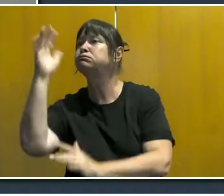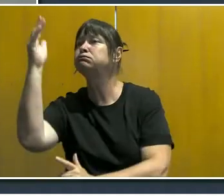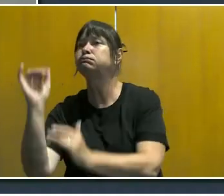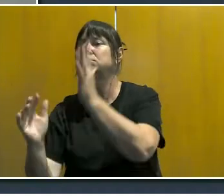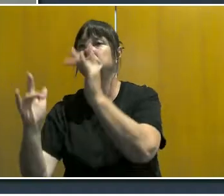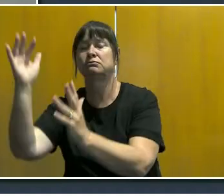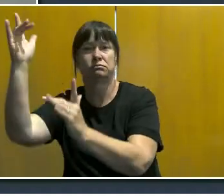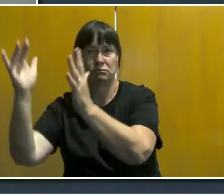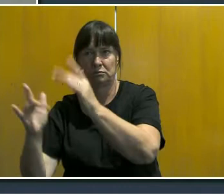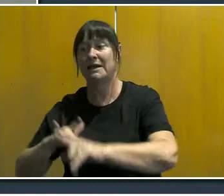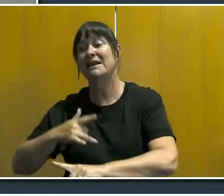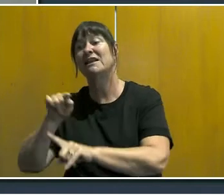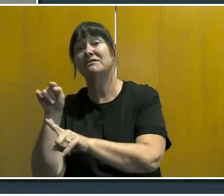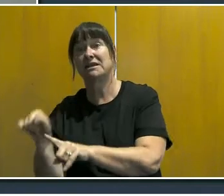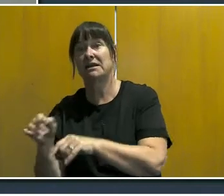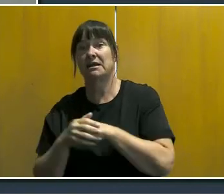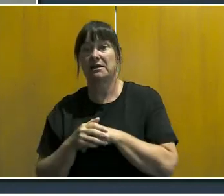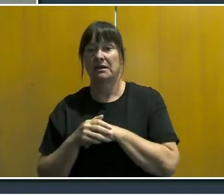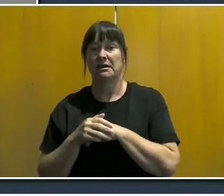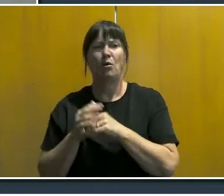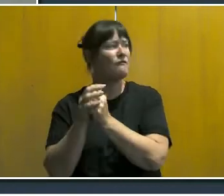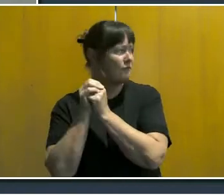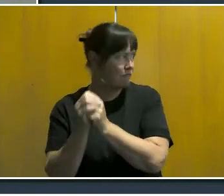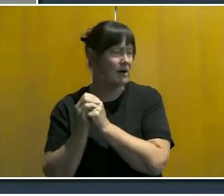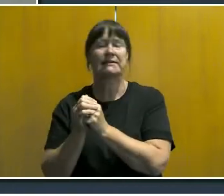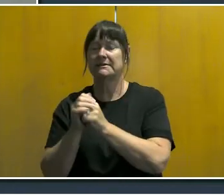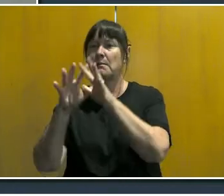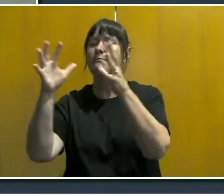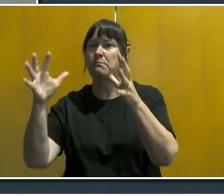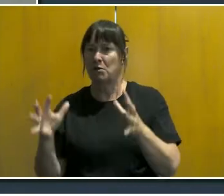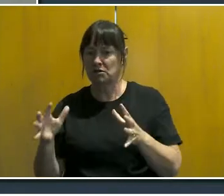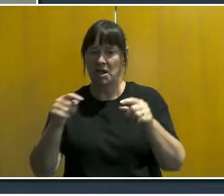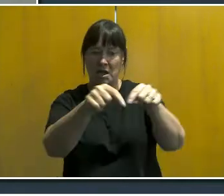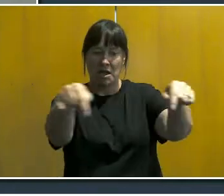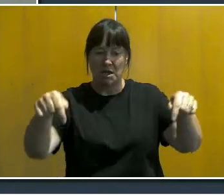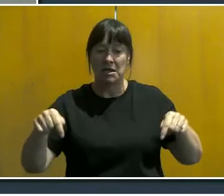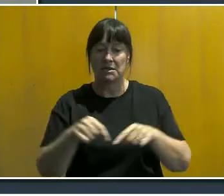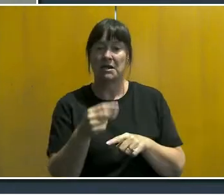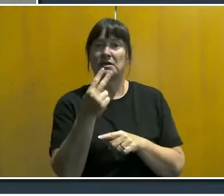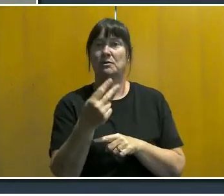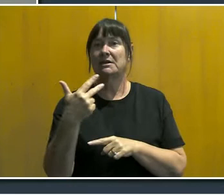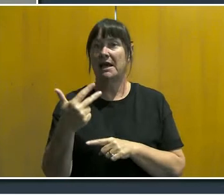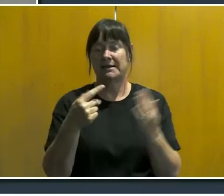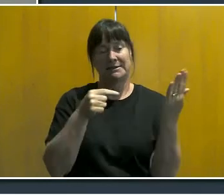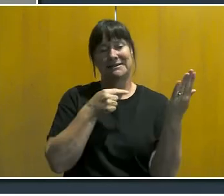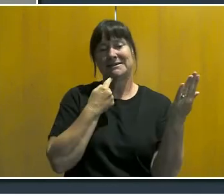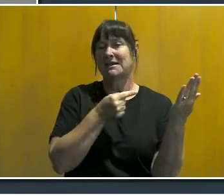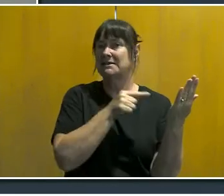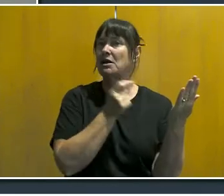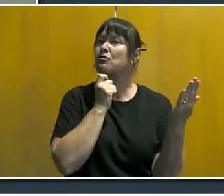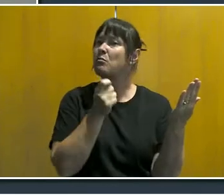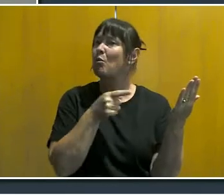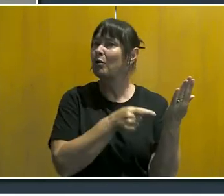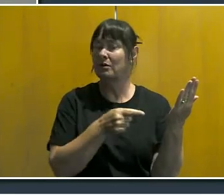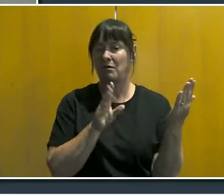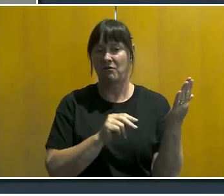it. Friends Bush is listed as Site 28 in the Napier Significant Natural Areas report produced in